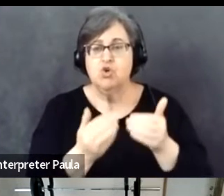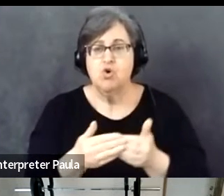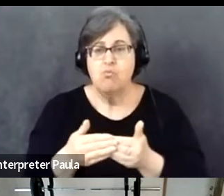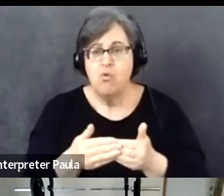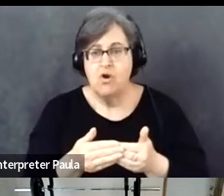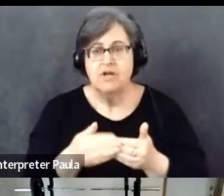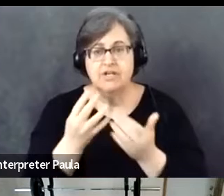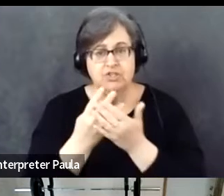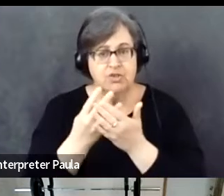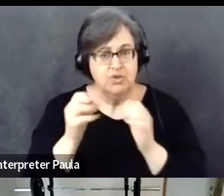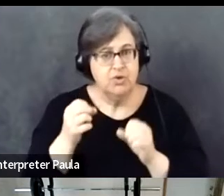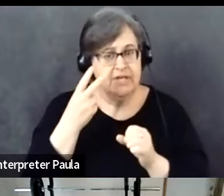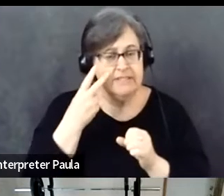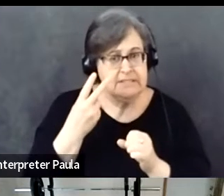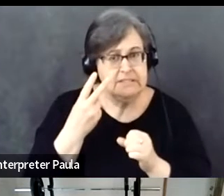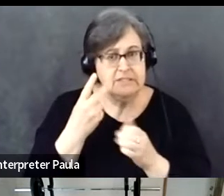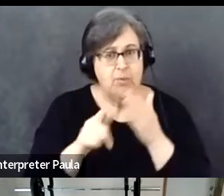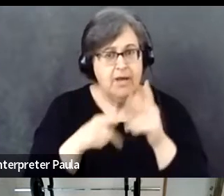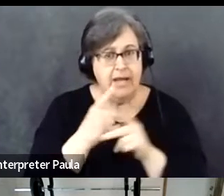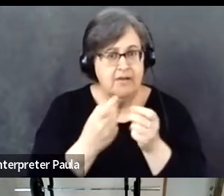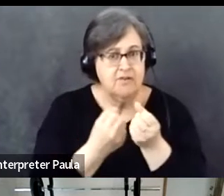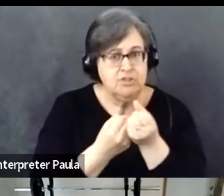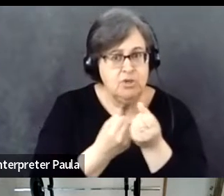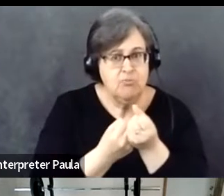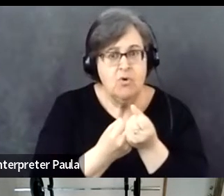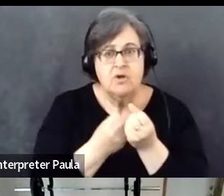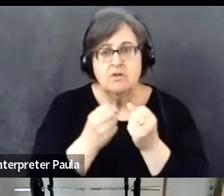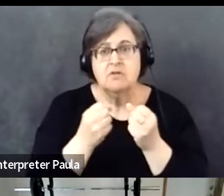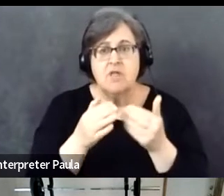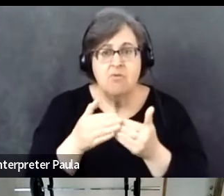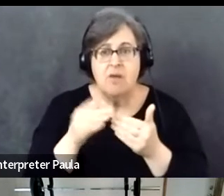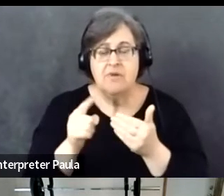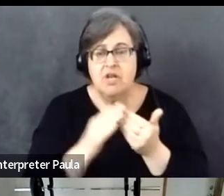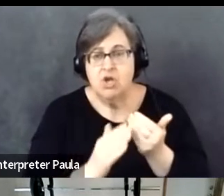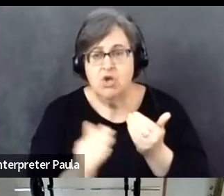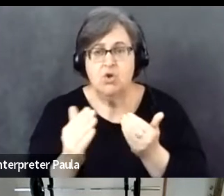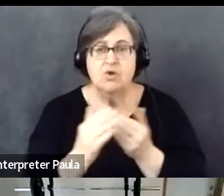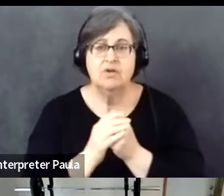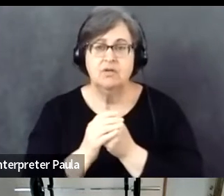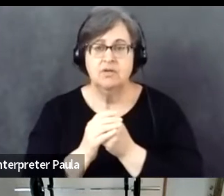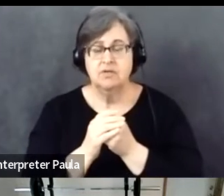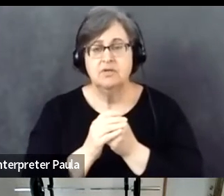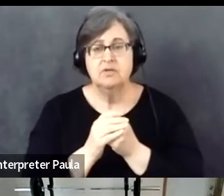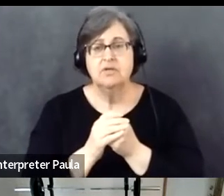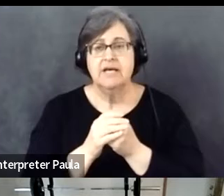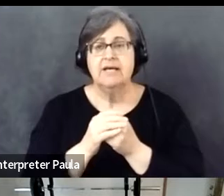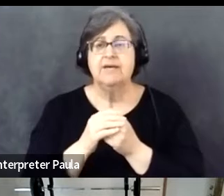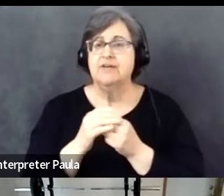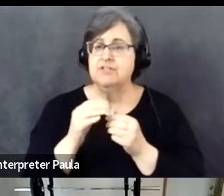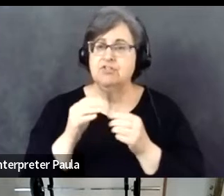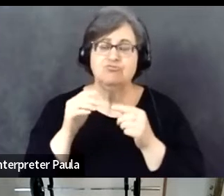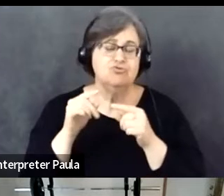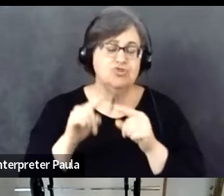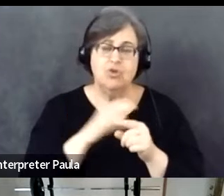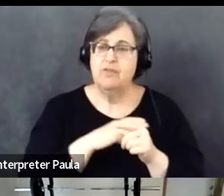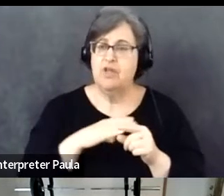could find out if a child was going, what kind of support needs they would have going forward. And the statements by parents at the committee